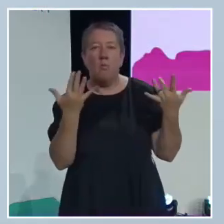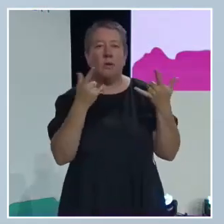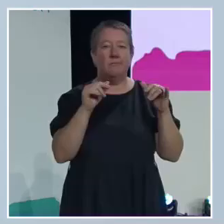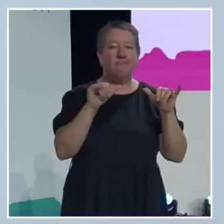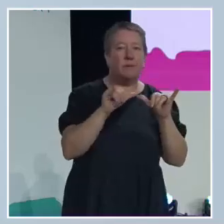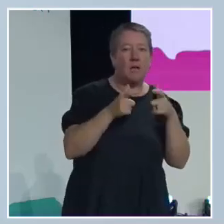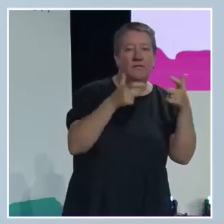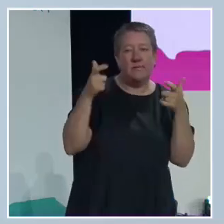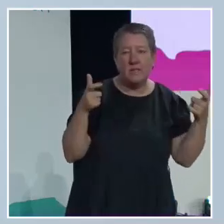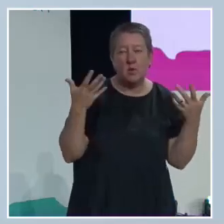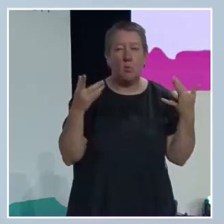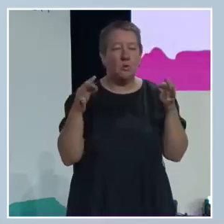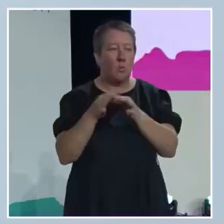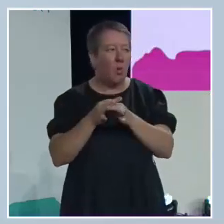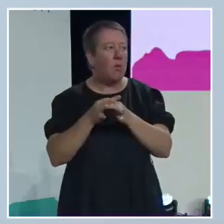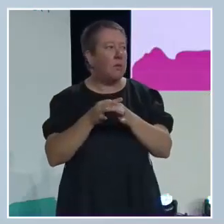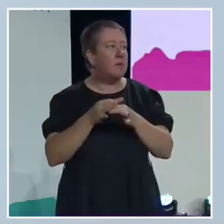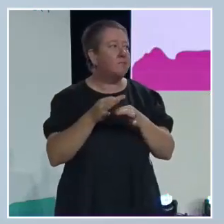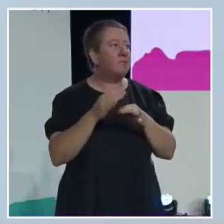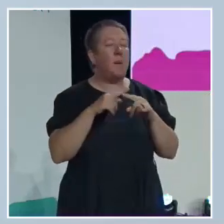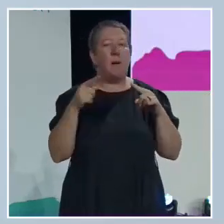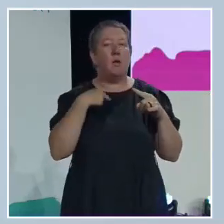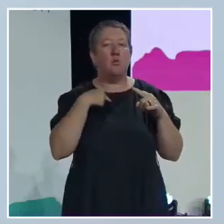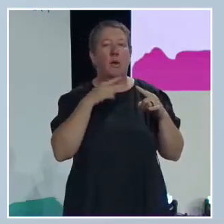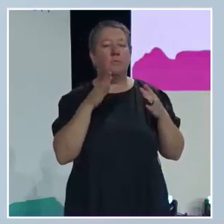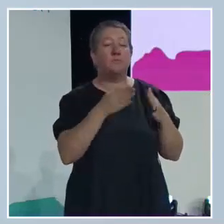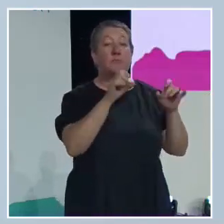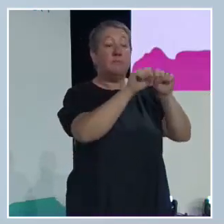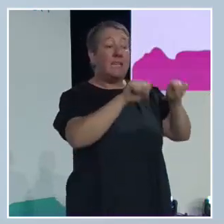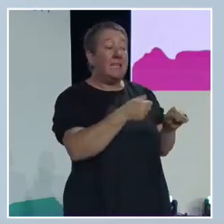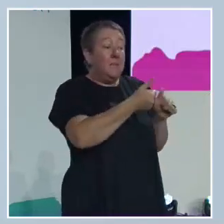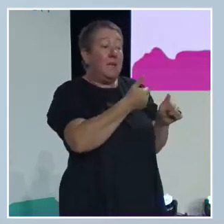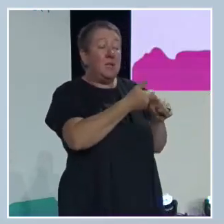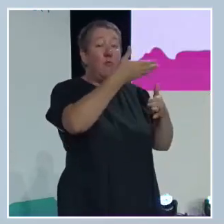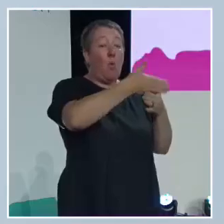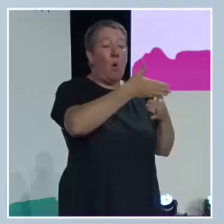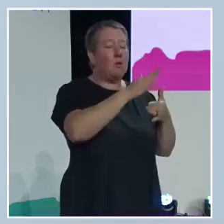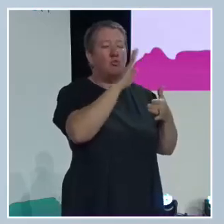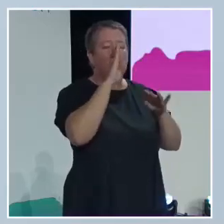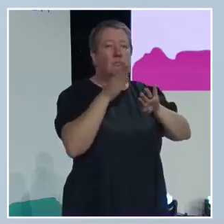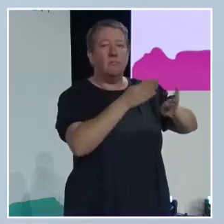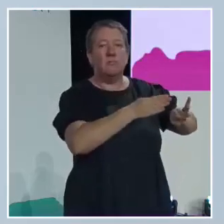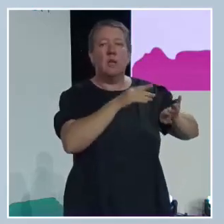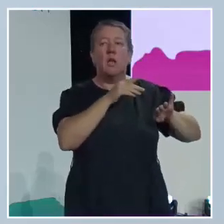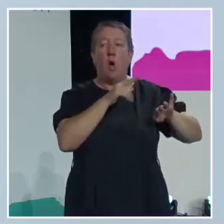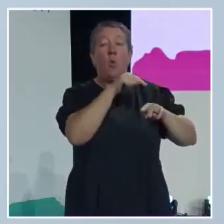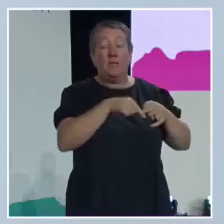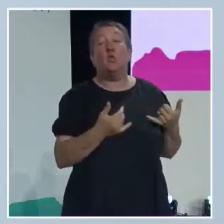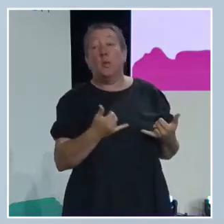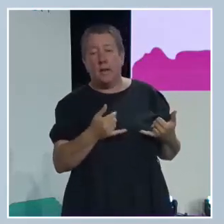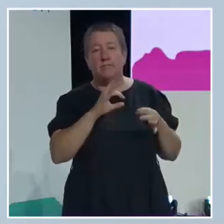on. However, we have worked a little bit less on the way the system itself works. So today's panel will probably deal a bit more with the way the system works rather